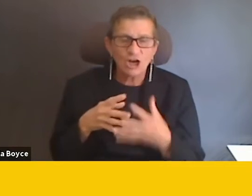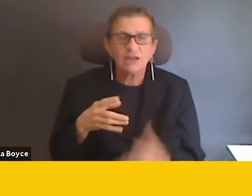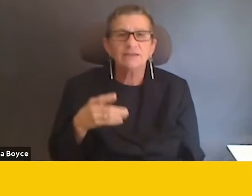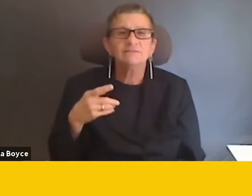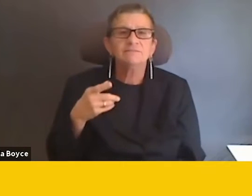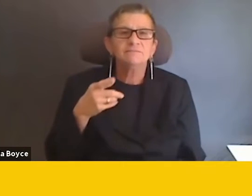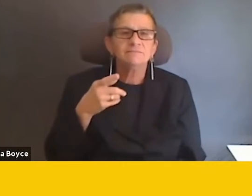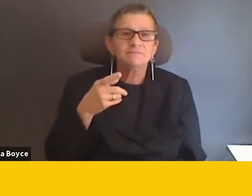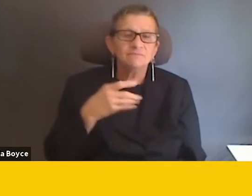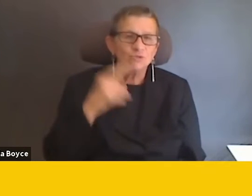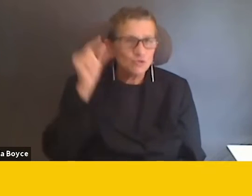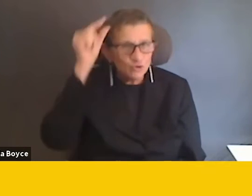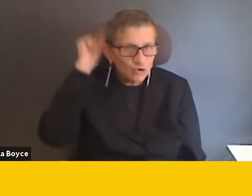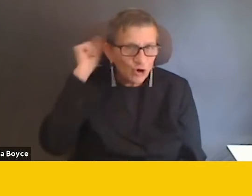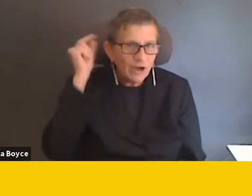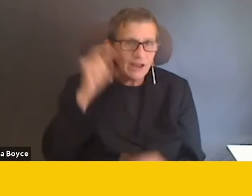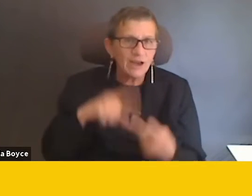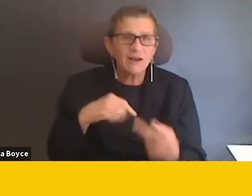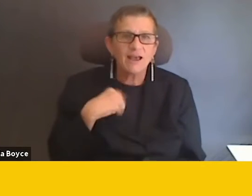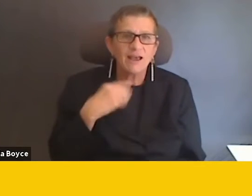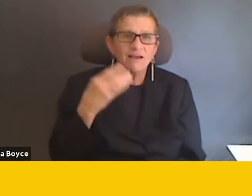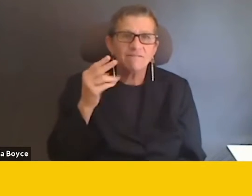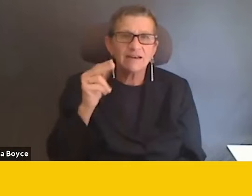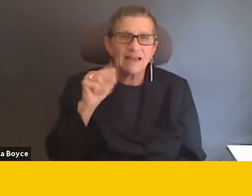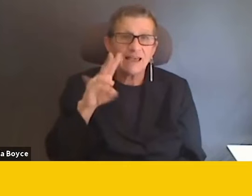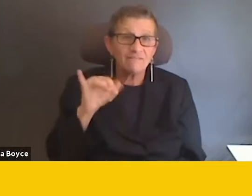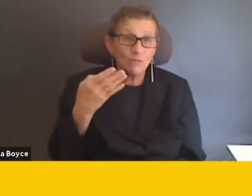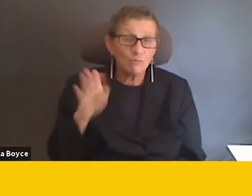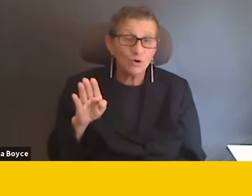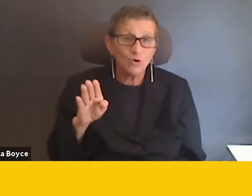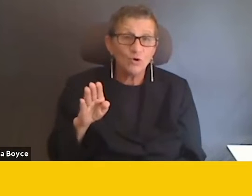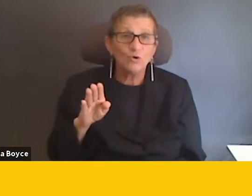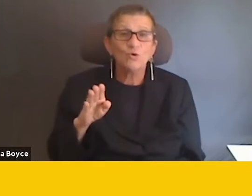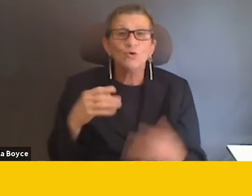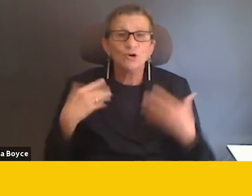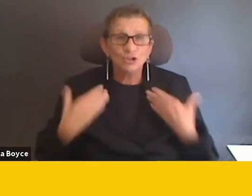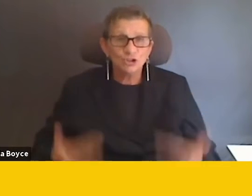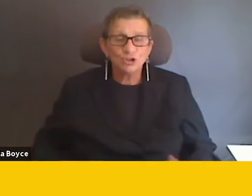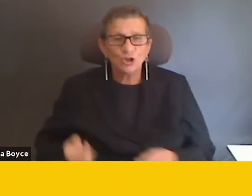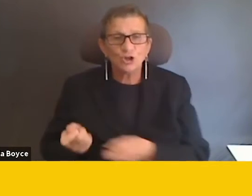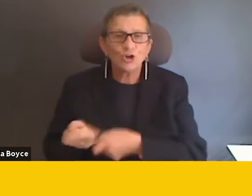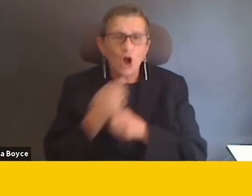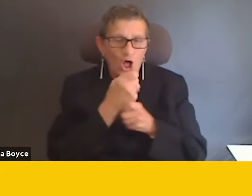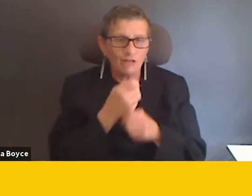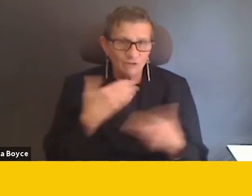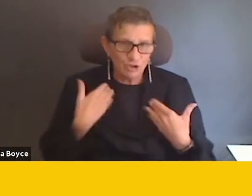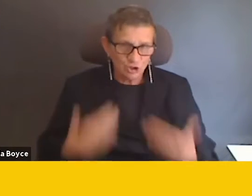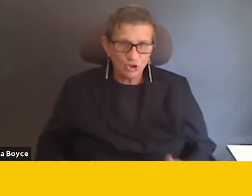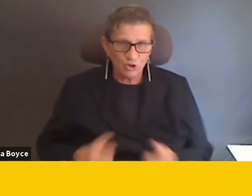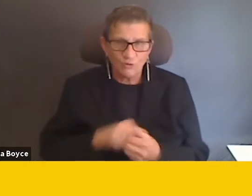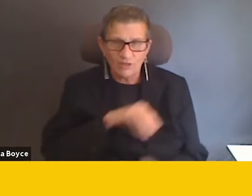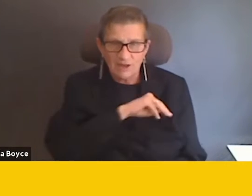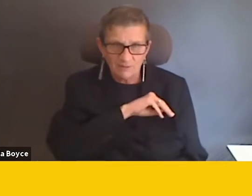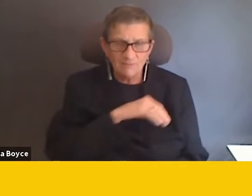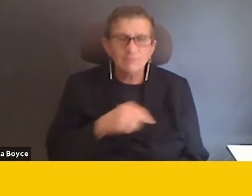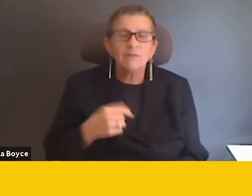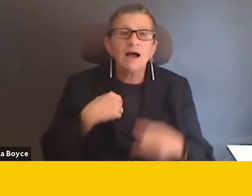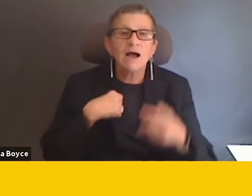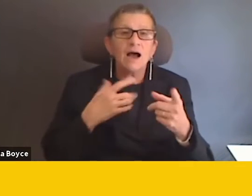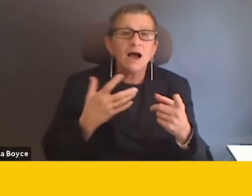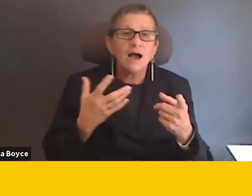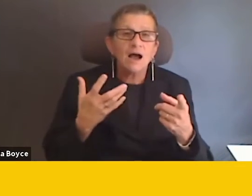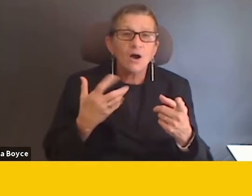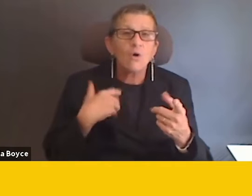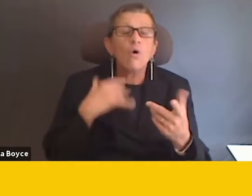and currently am wearing a blue University of Michigan Rackham golf shirt. And I would like to